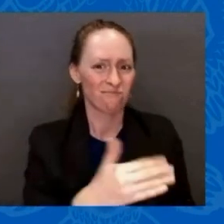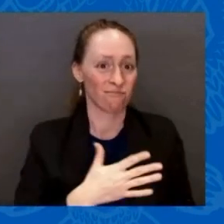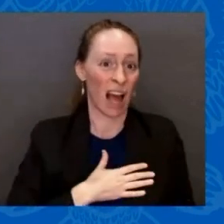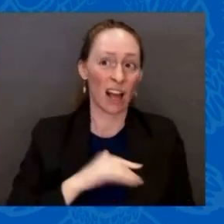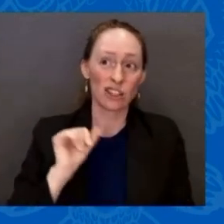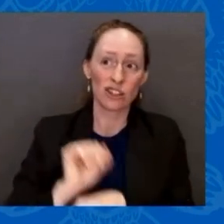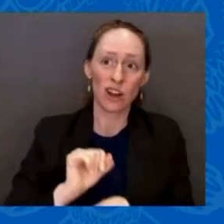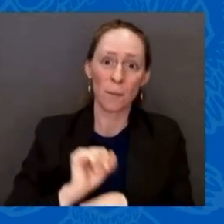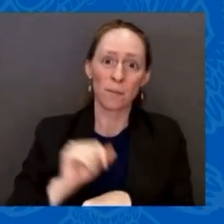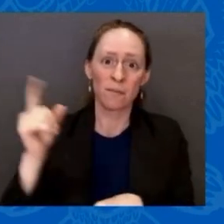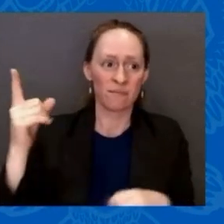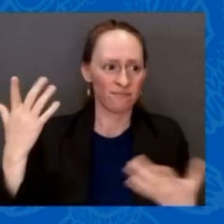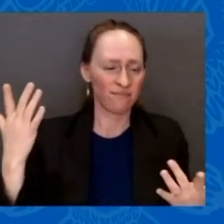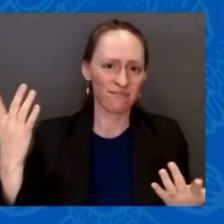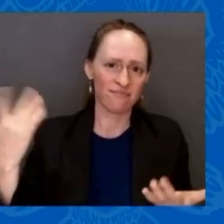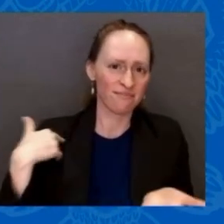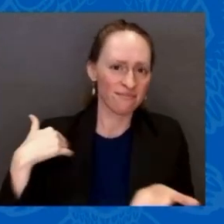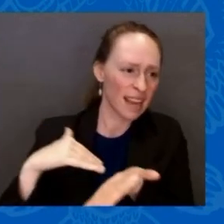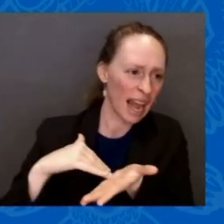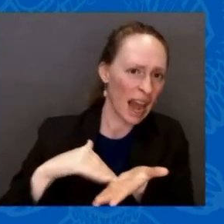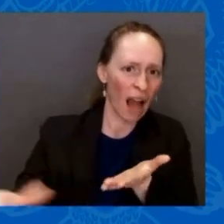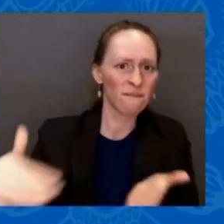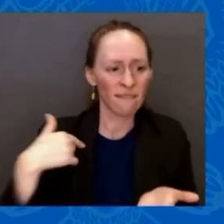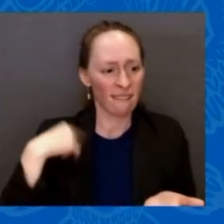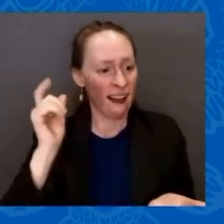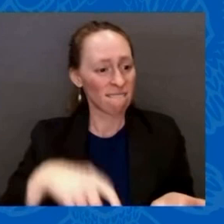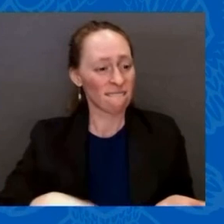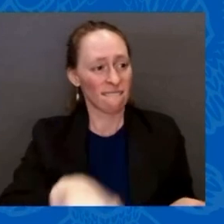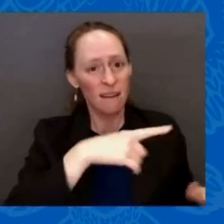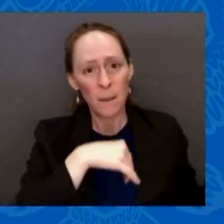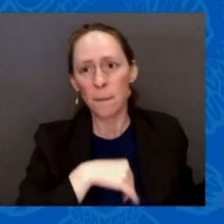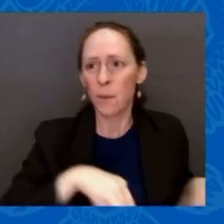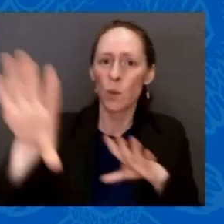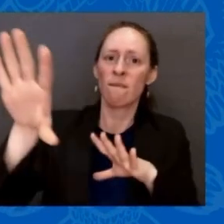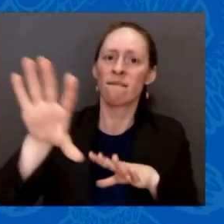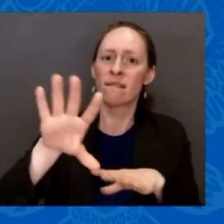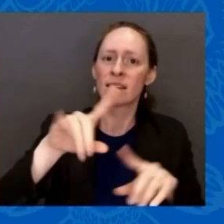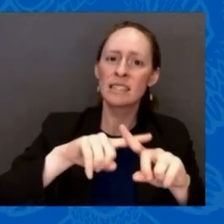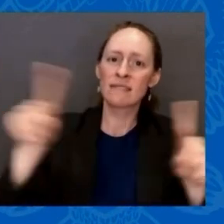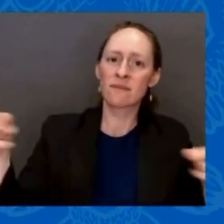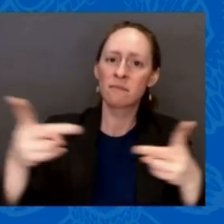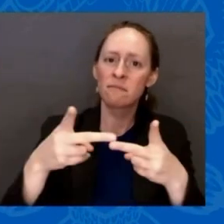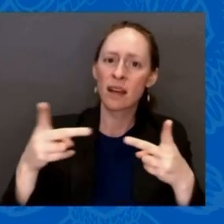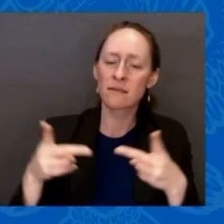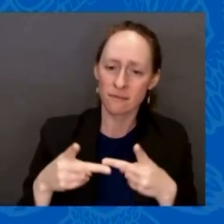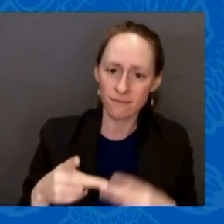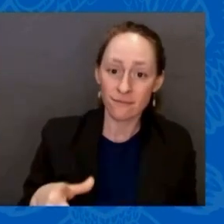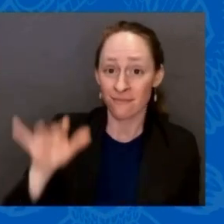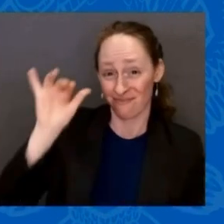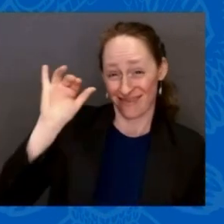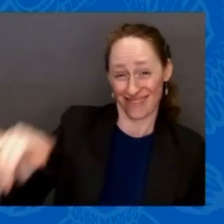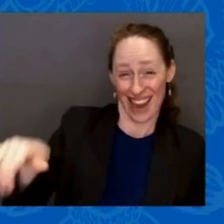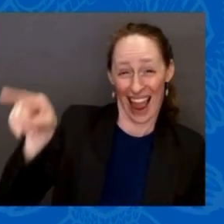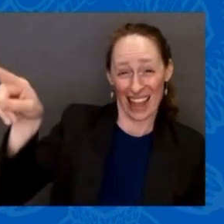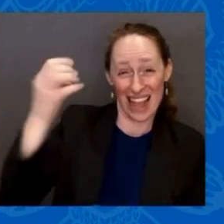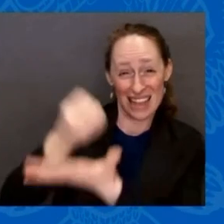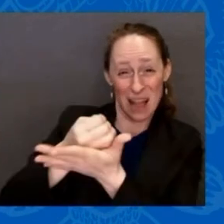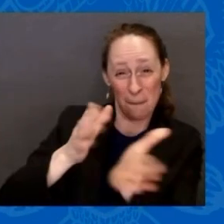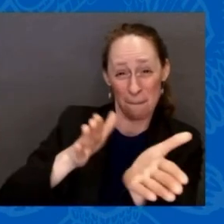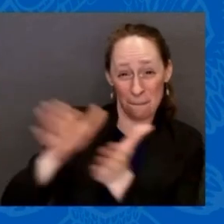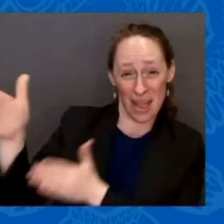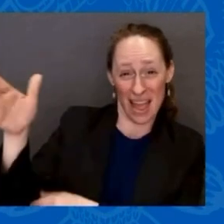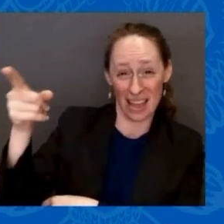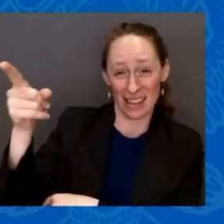Trickle-down also meant slashing public investment on things that helped drive long-term growth and helped America lead the world